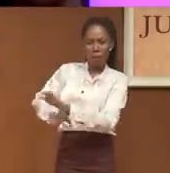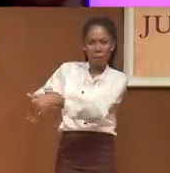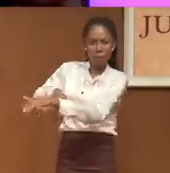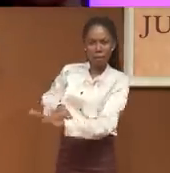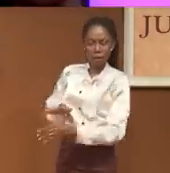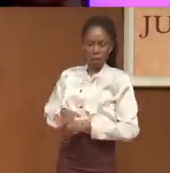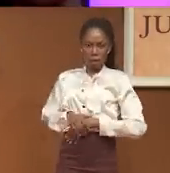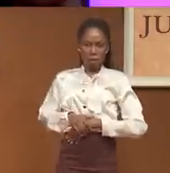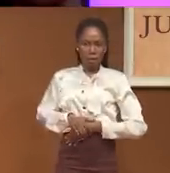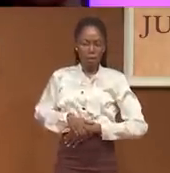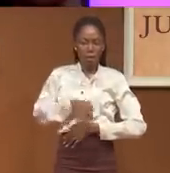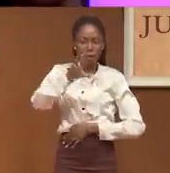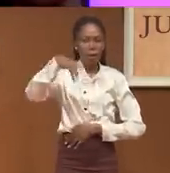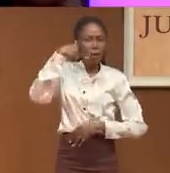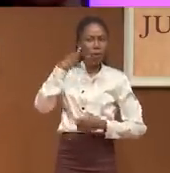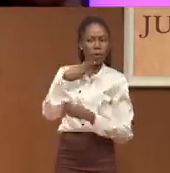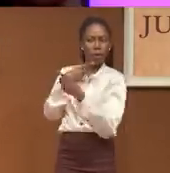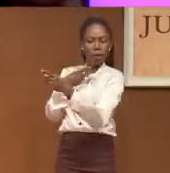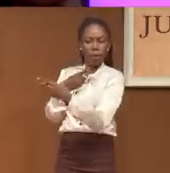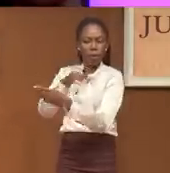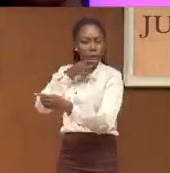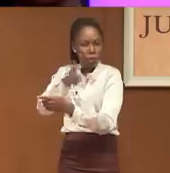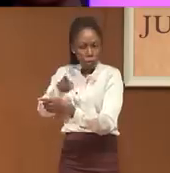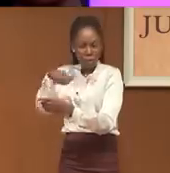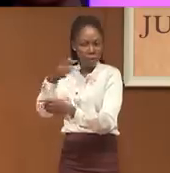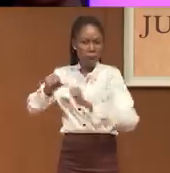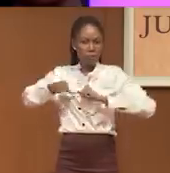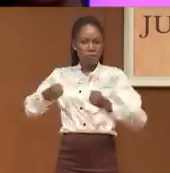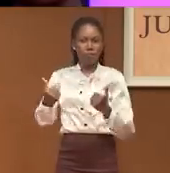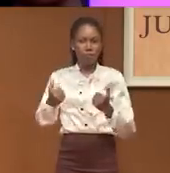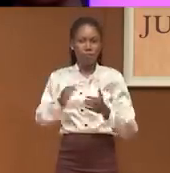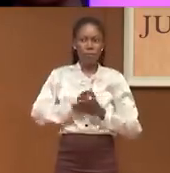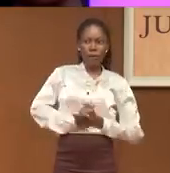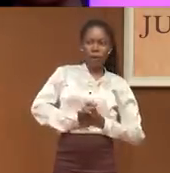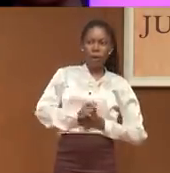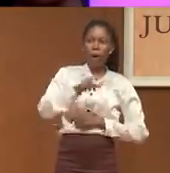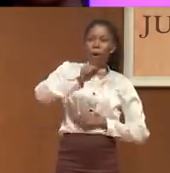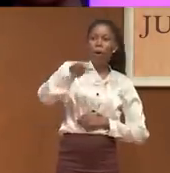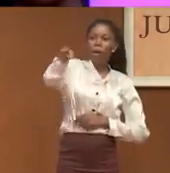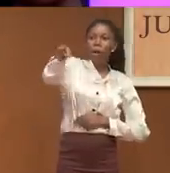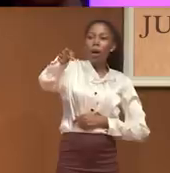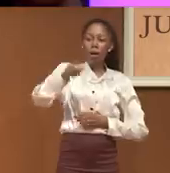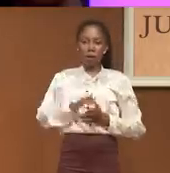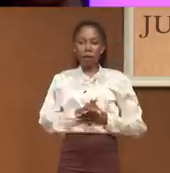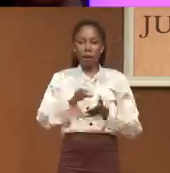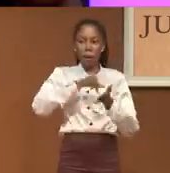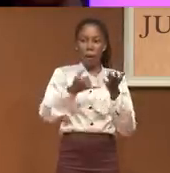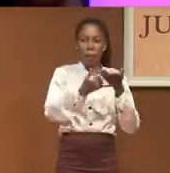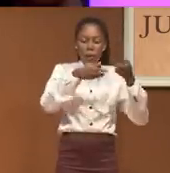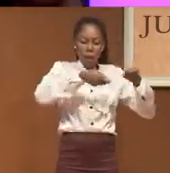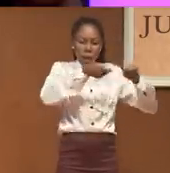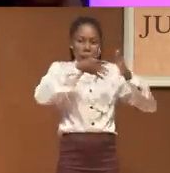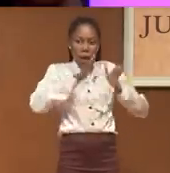out. He said, no, it is not true. I said, okay. Our project director, who is sitting here, traveled to Abuja 3 weeks